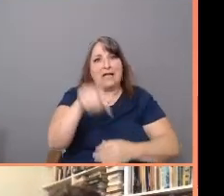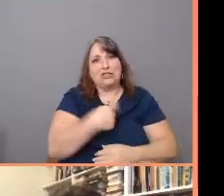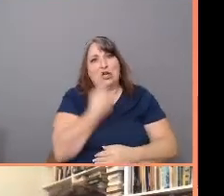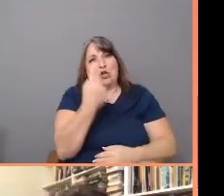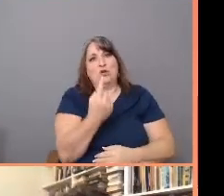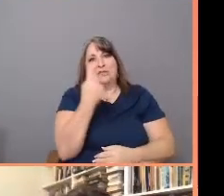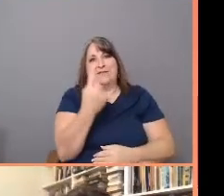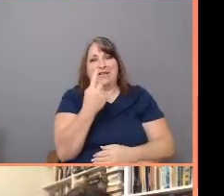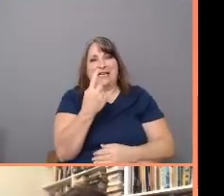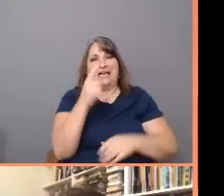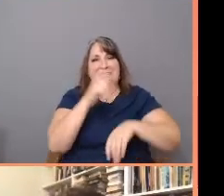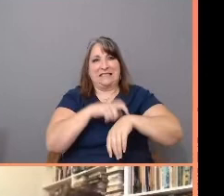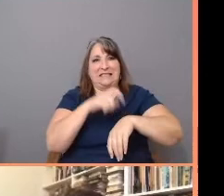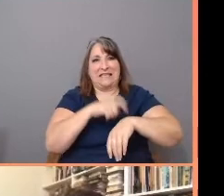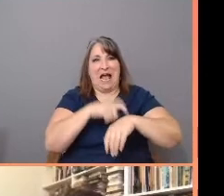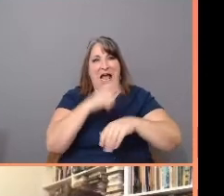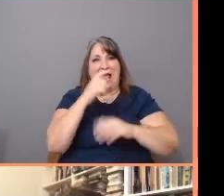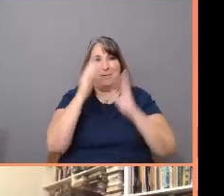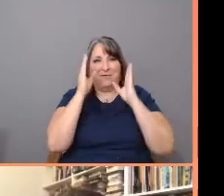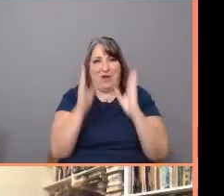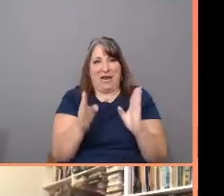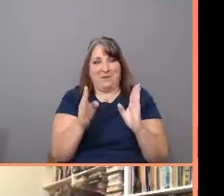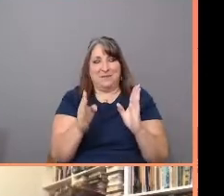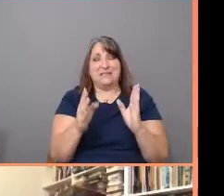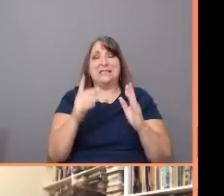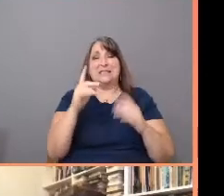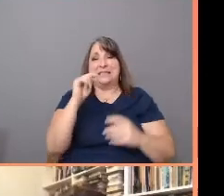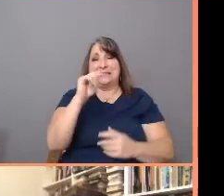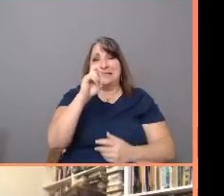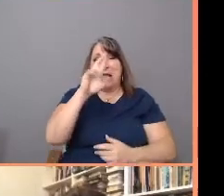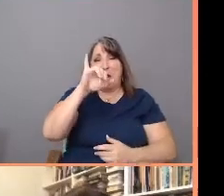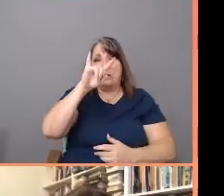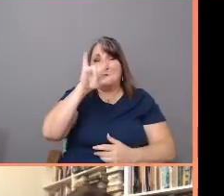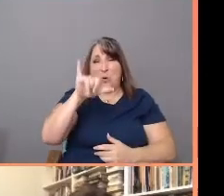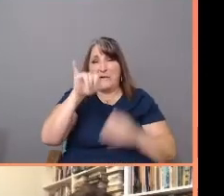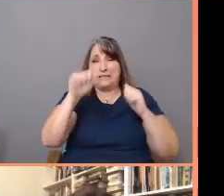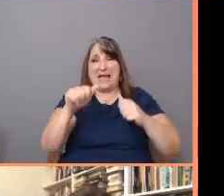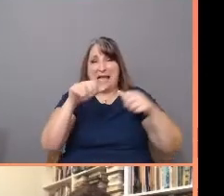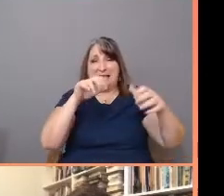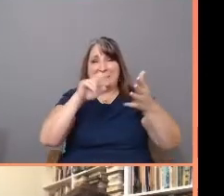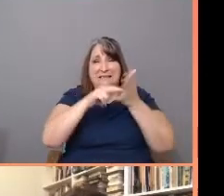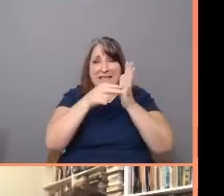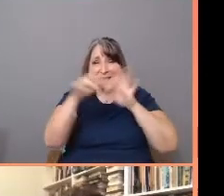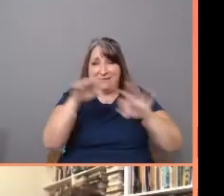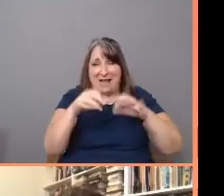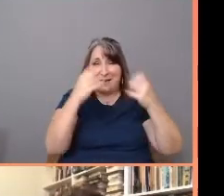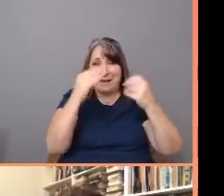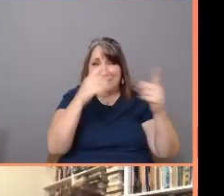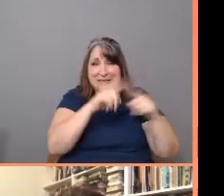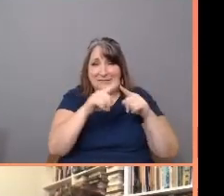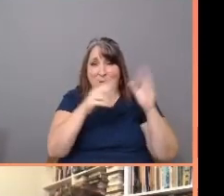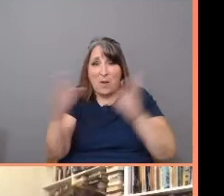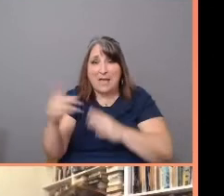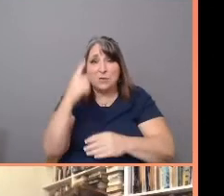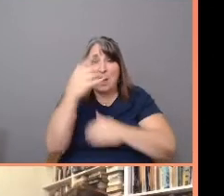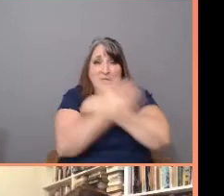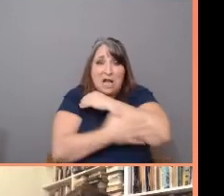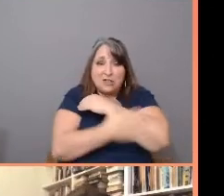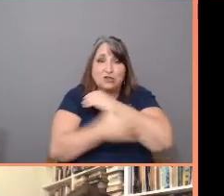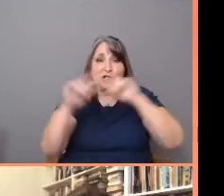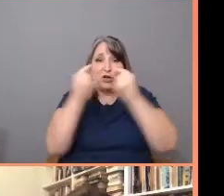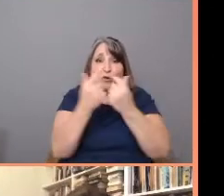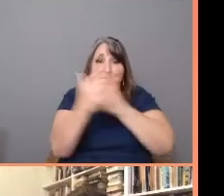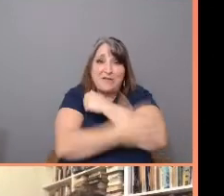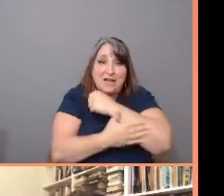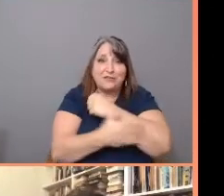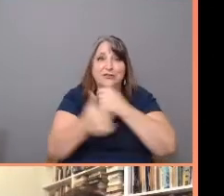timeframes. Territories can be defined in a number of different ways, by a single country, by a group of countries, language.